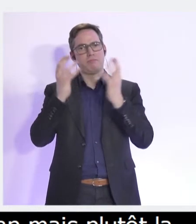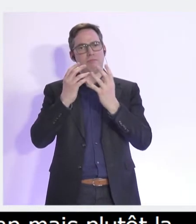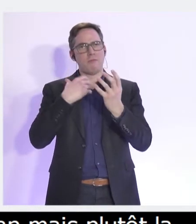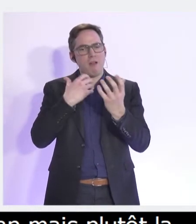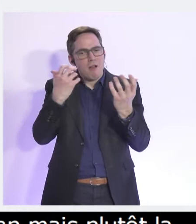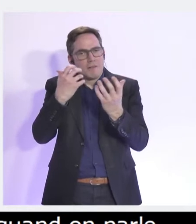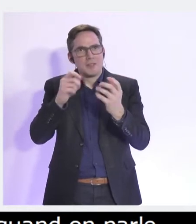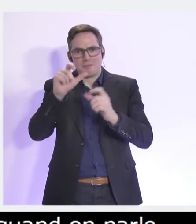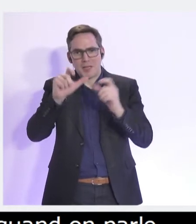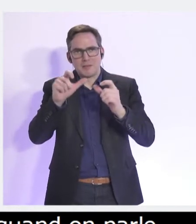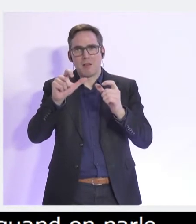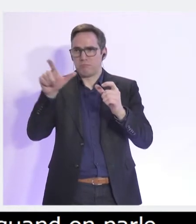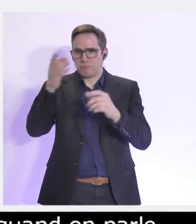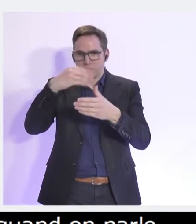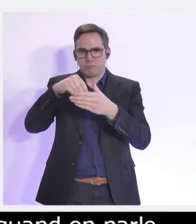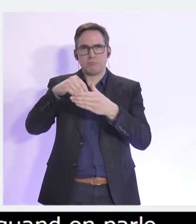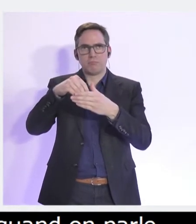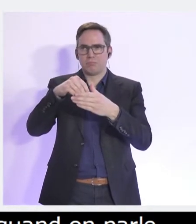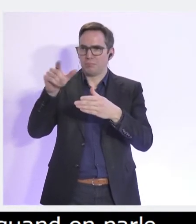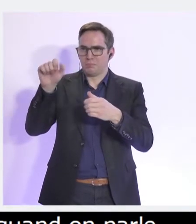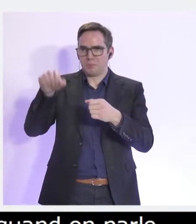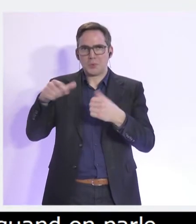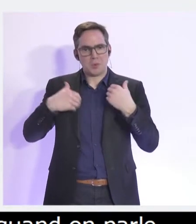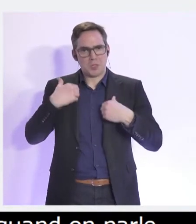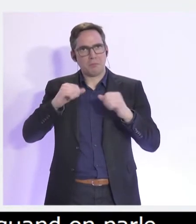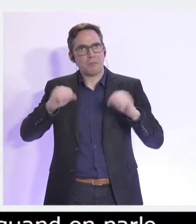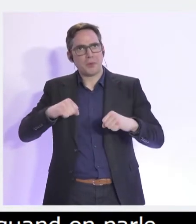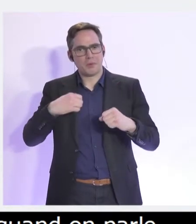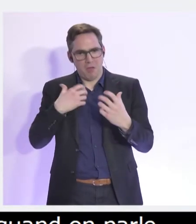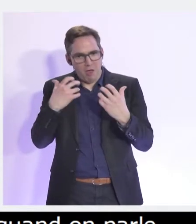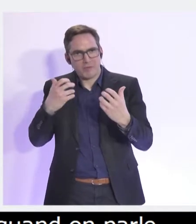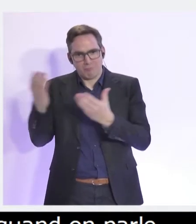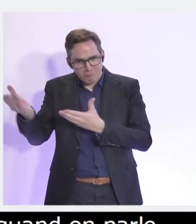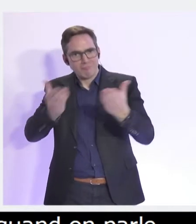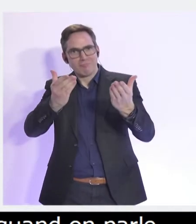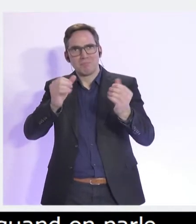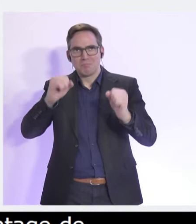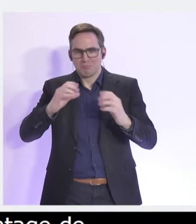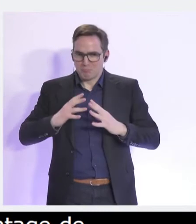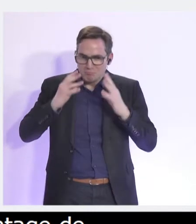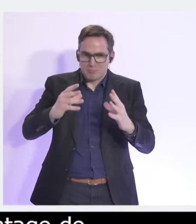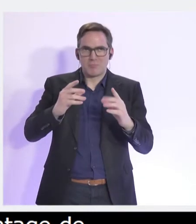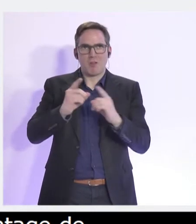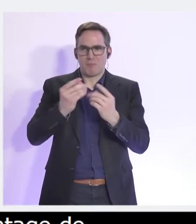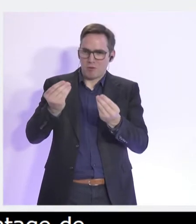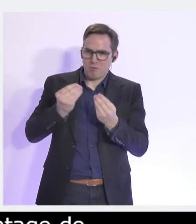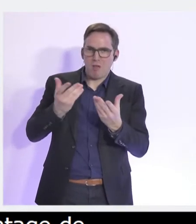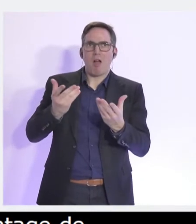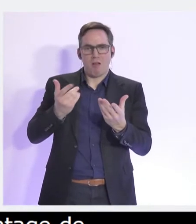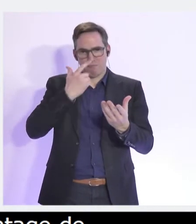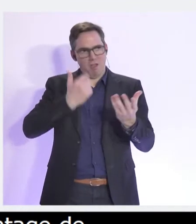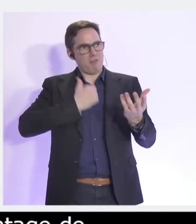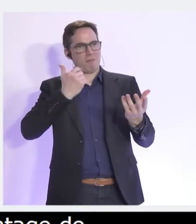part of the workforce, and thus become more independent and more free to lead their lives.